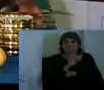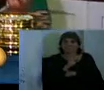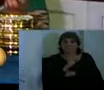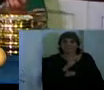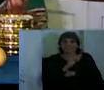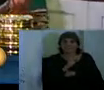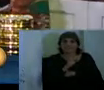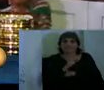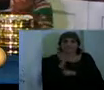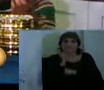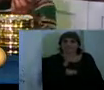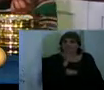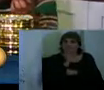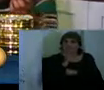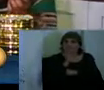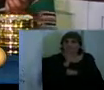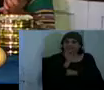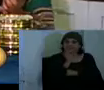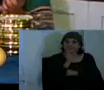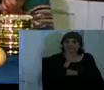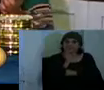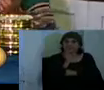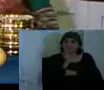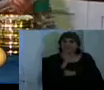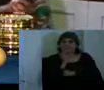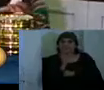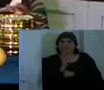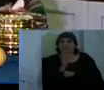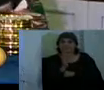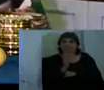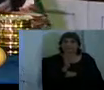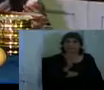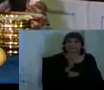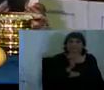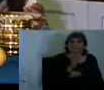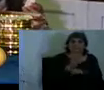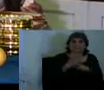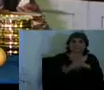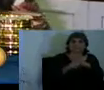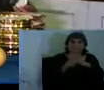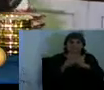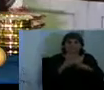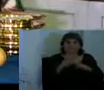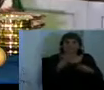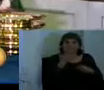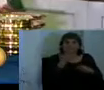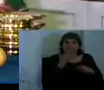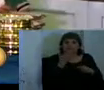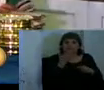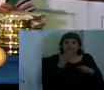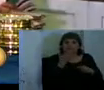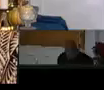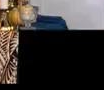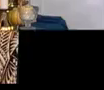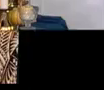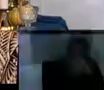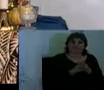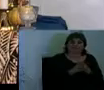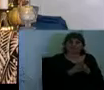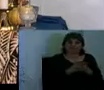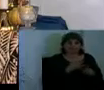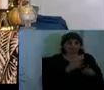God. Oh, it tastes of the grain of